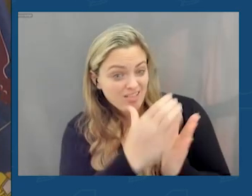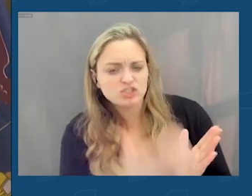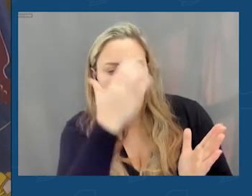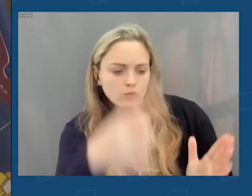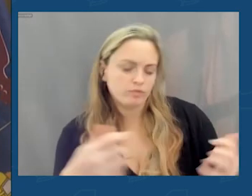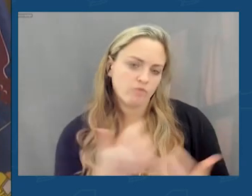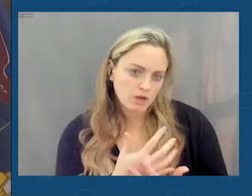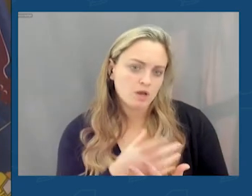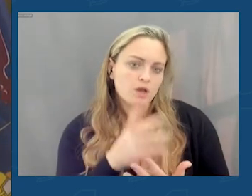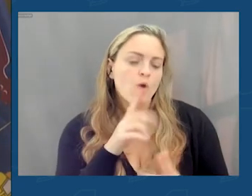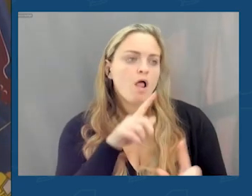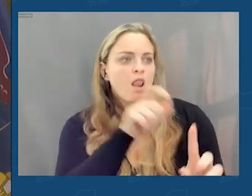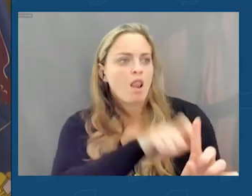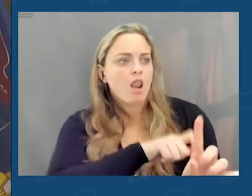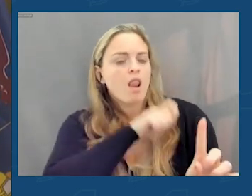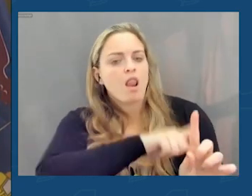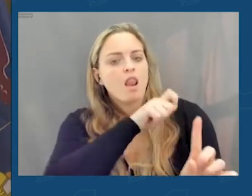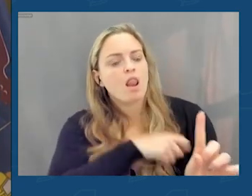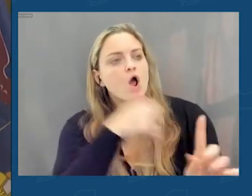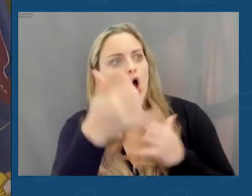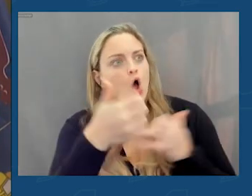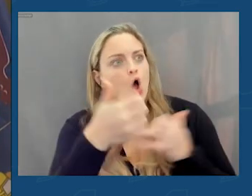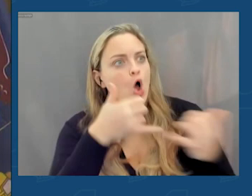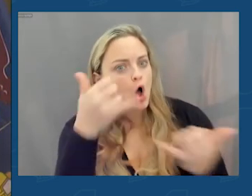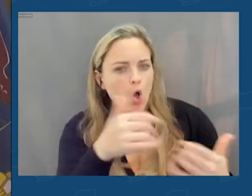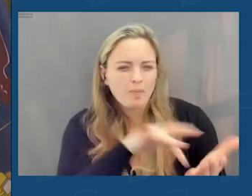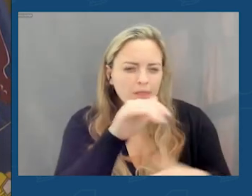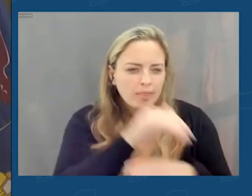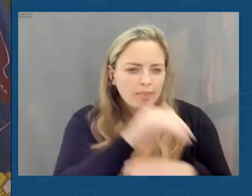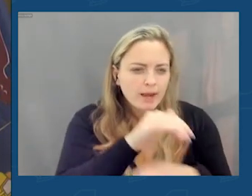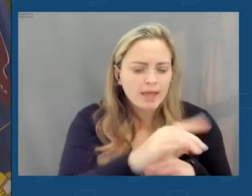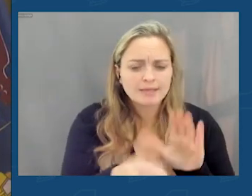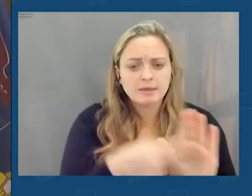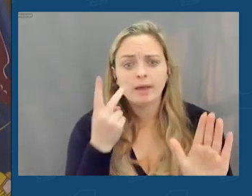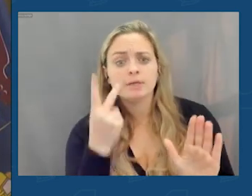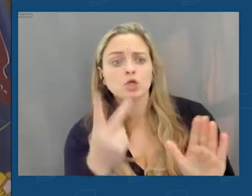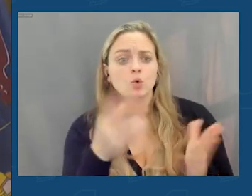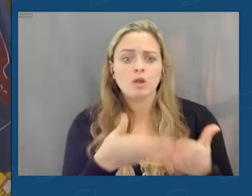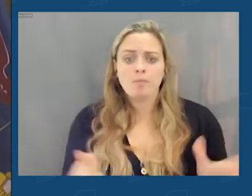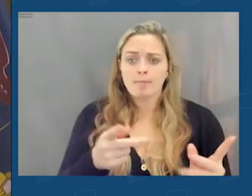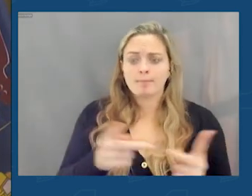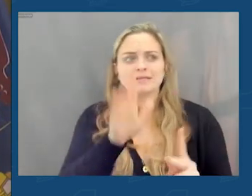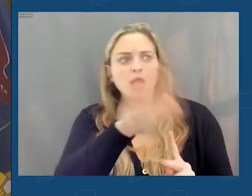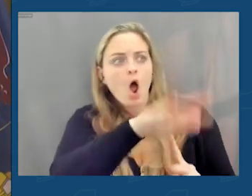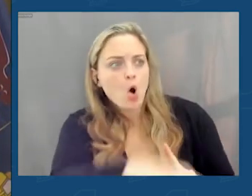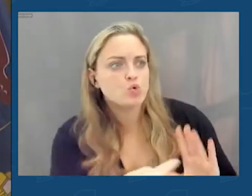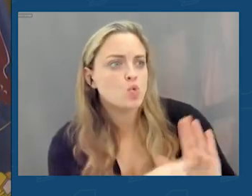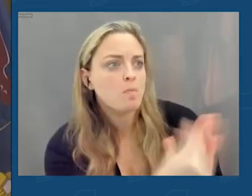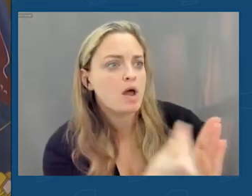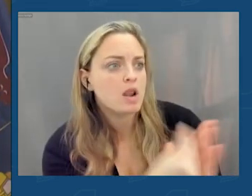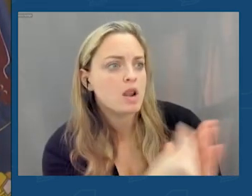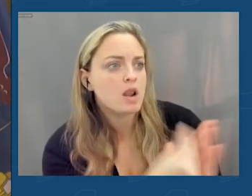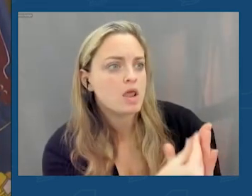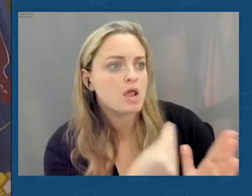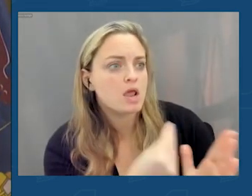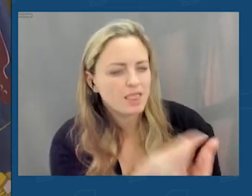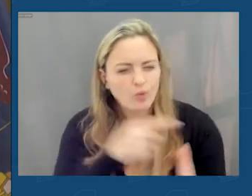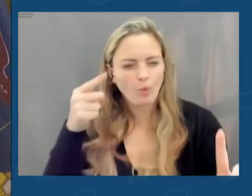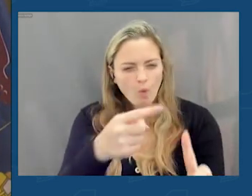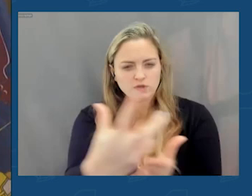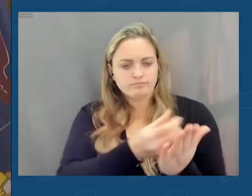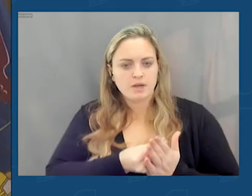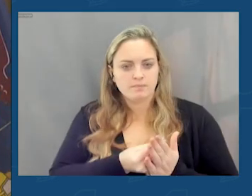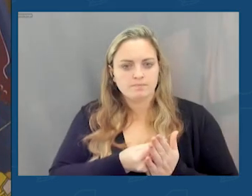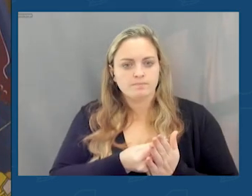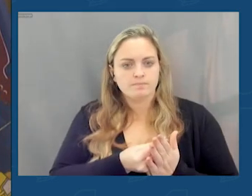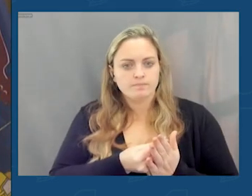will stalk you. They'll call you in the middle of the night. They'll sometimes see you in a public place. They're out there to get you. And that is just adding